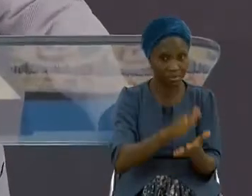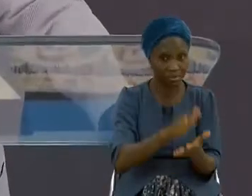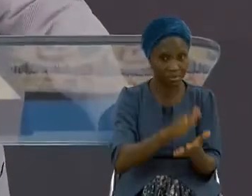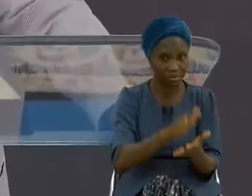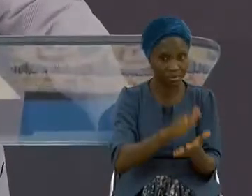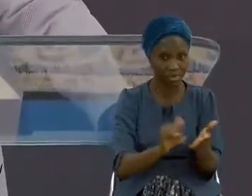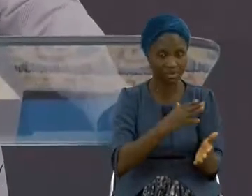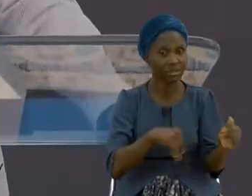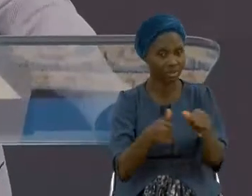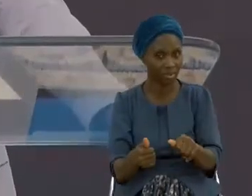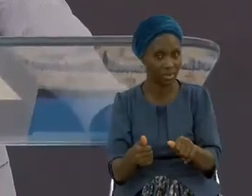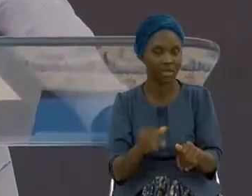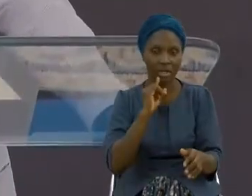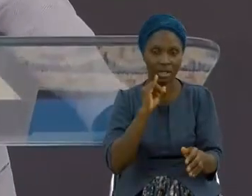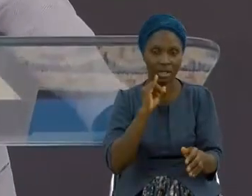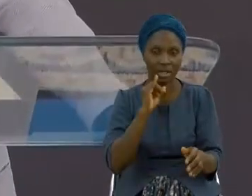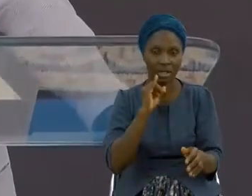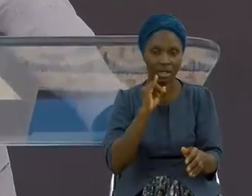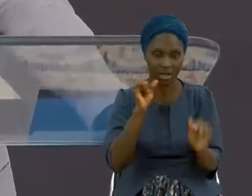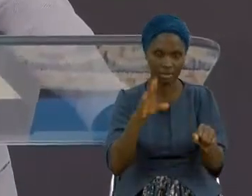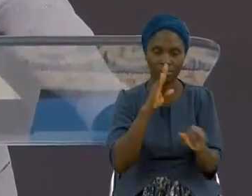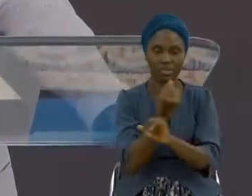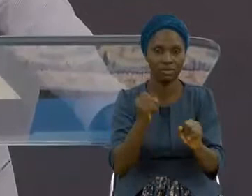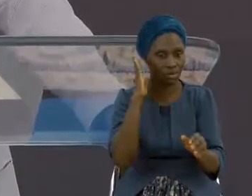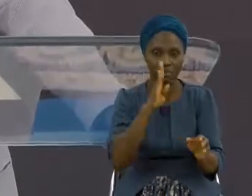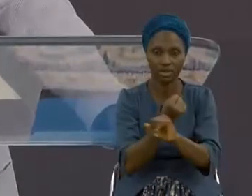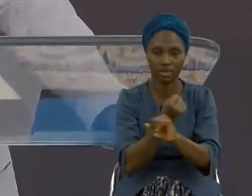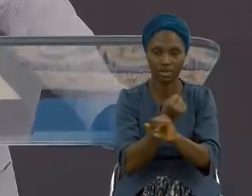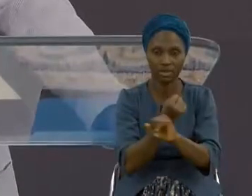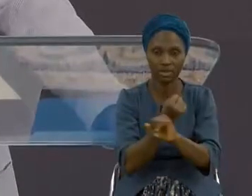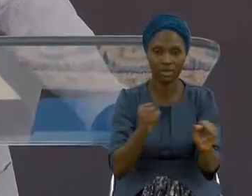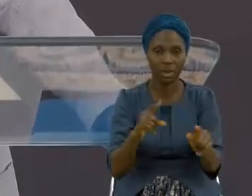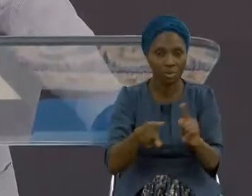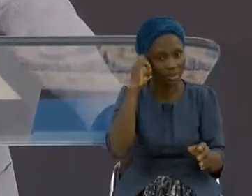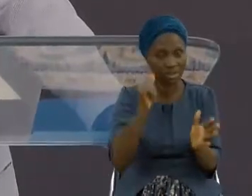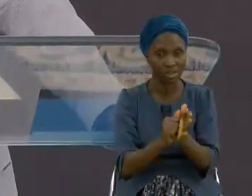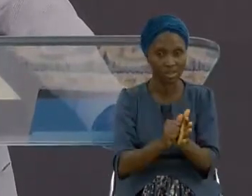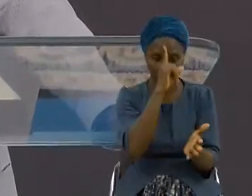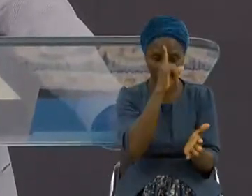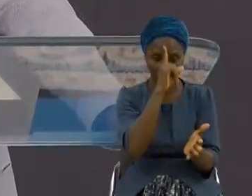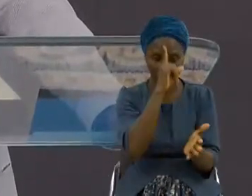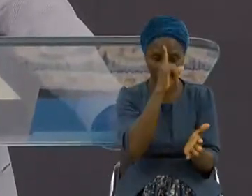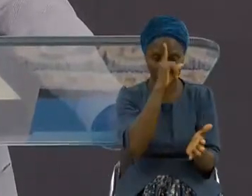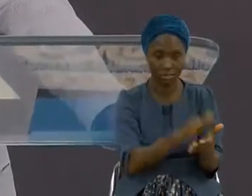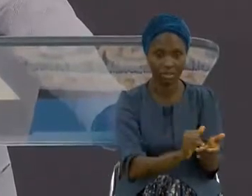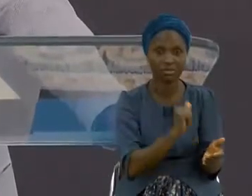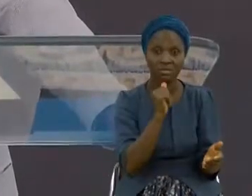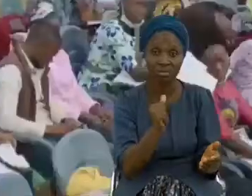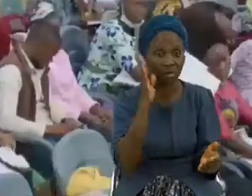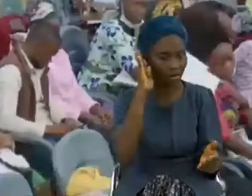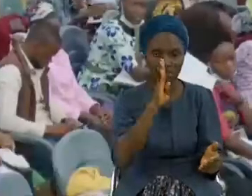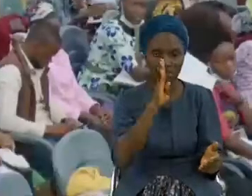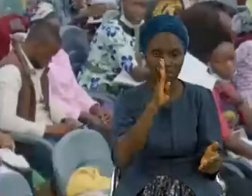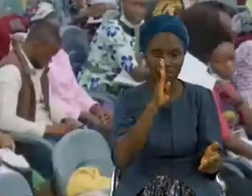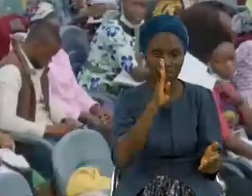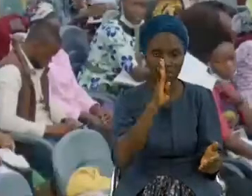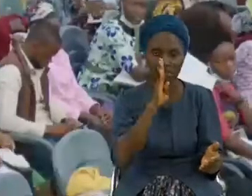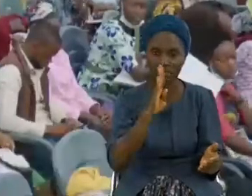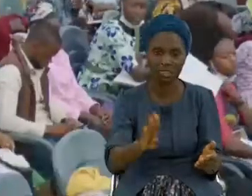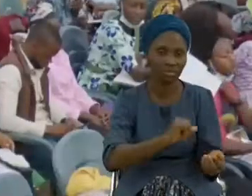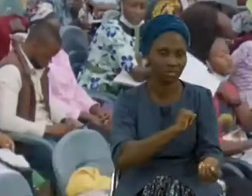he that believeth not shall be done i pray you are not bedouin